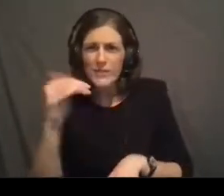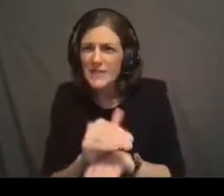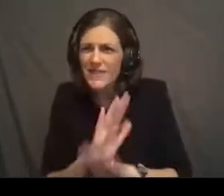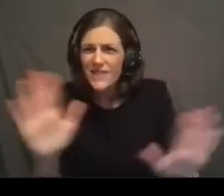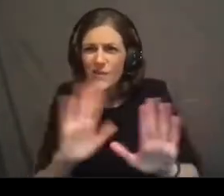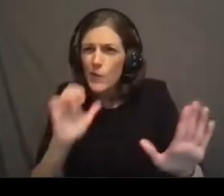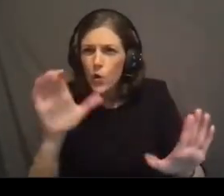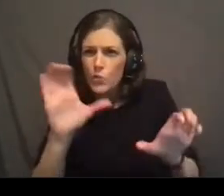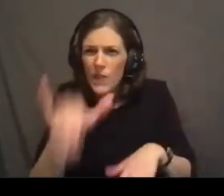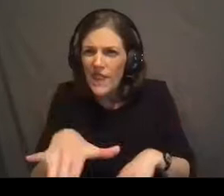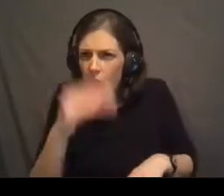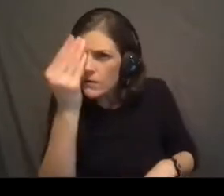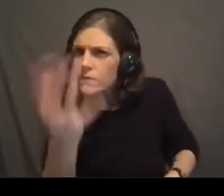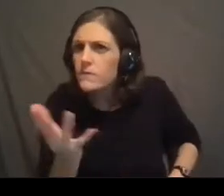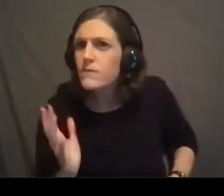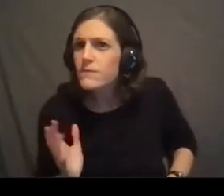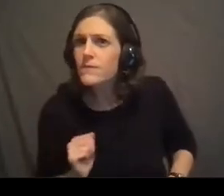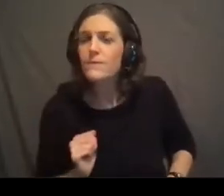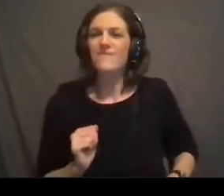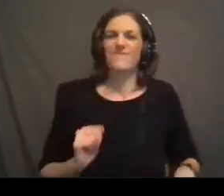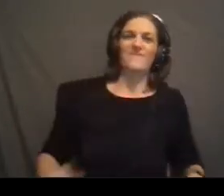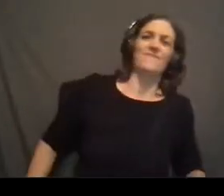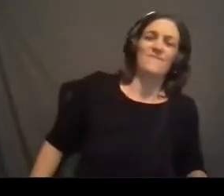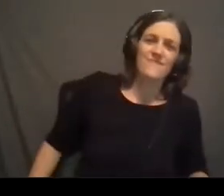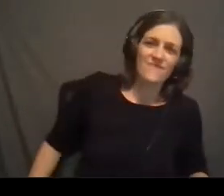that on Christmas Eve, just saying.